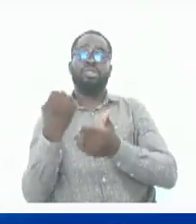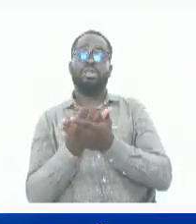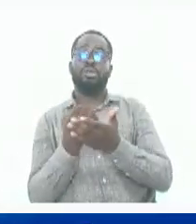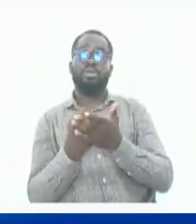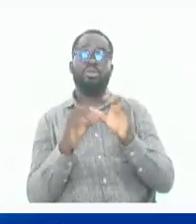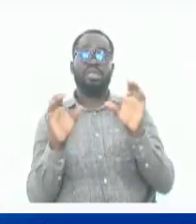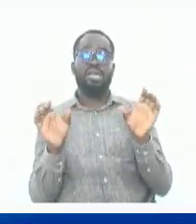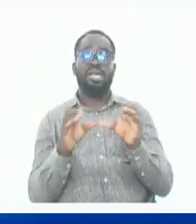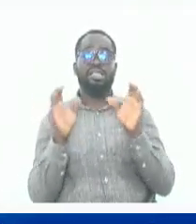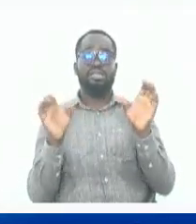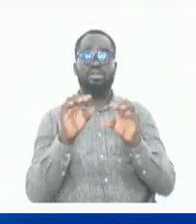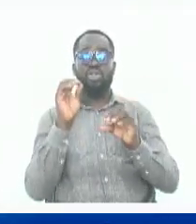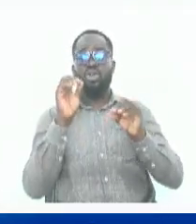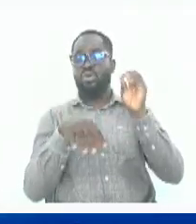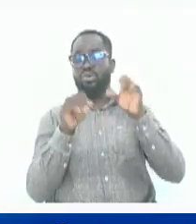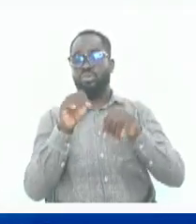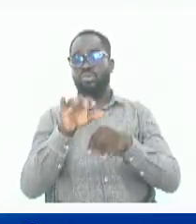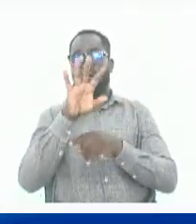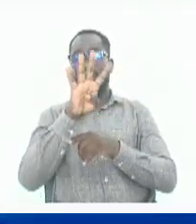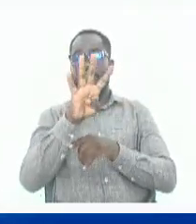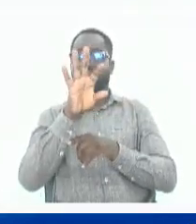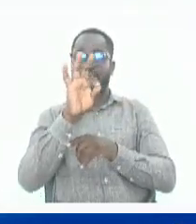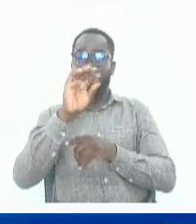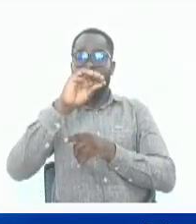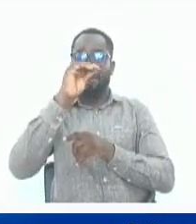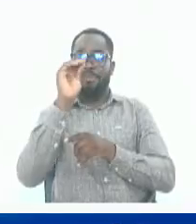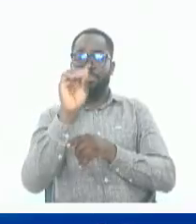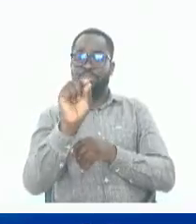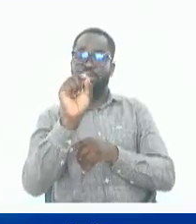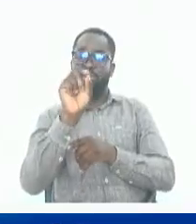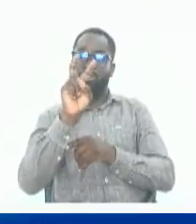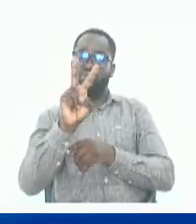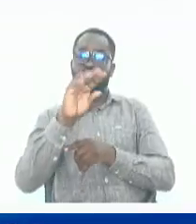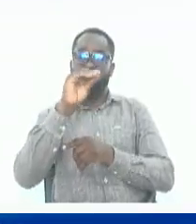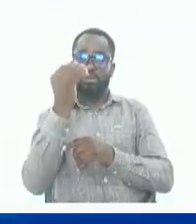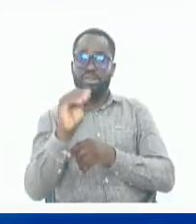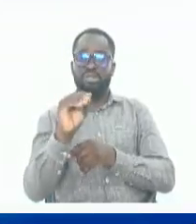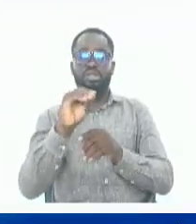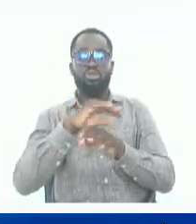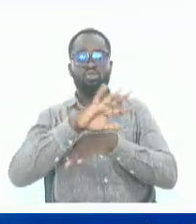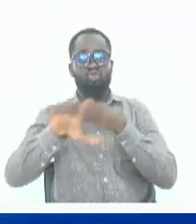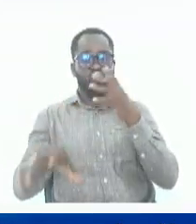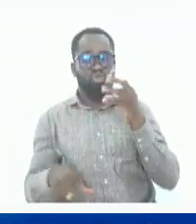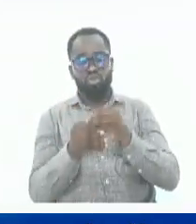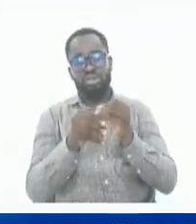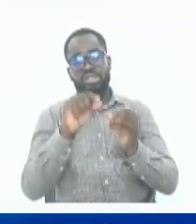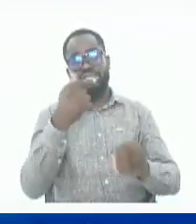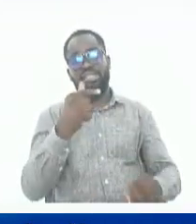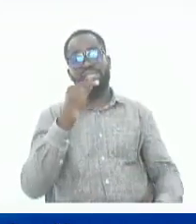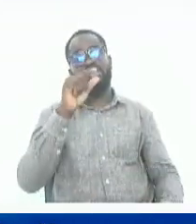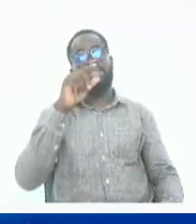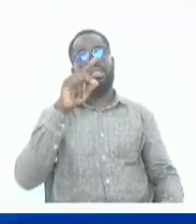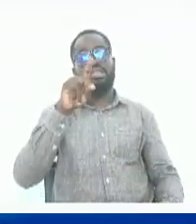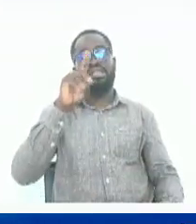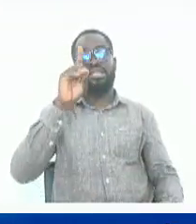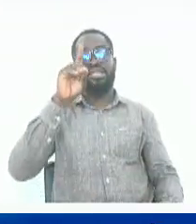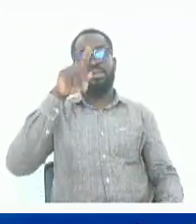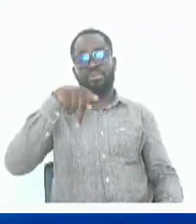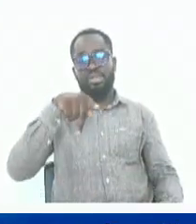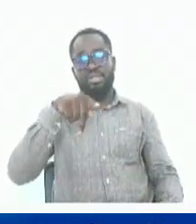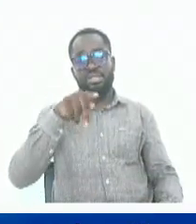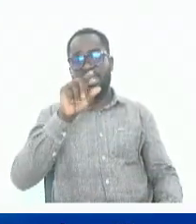activity, contributing 49.2% of total GDP. This was followed by the industry sector